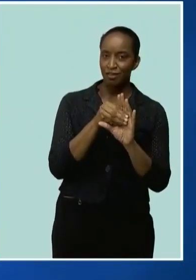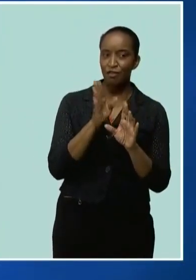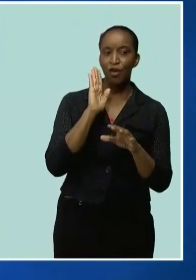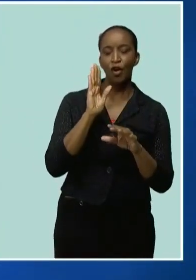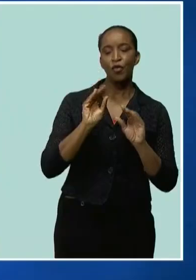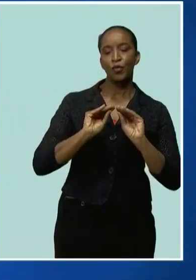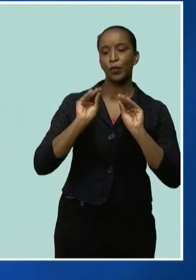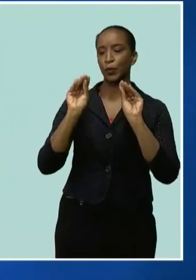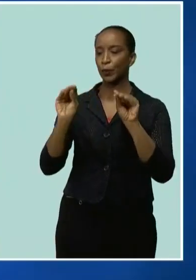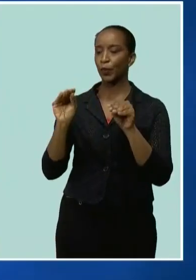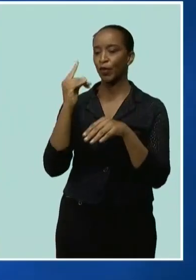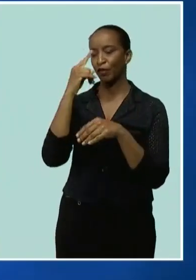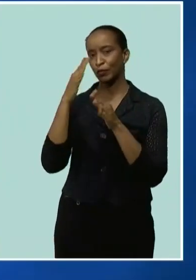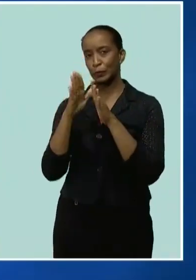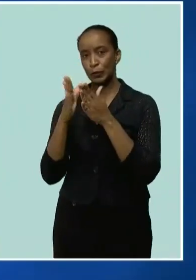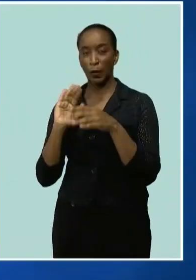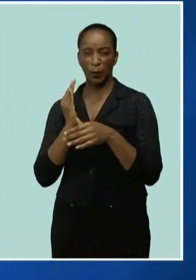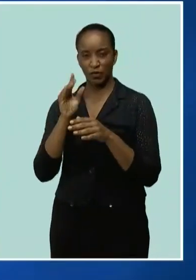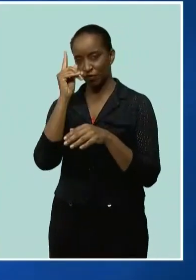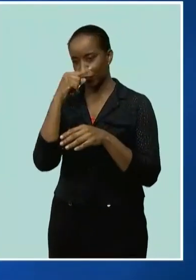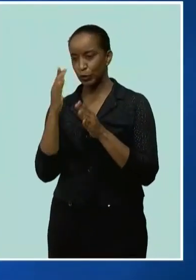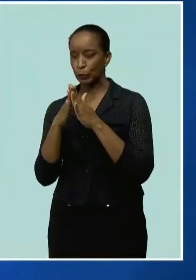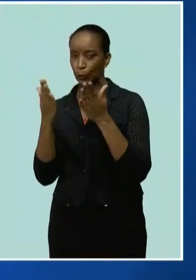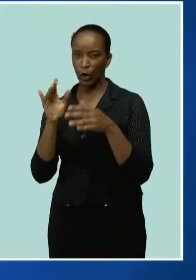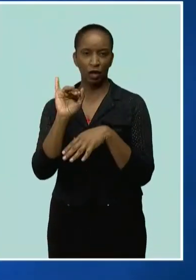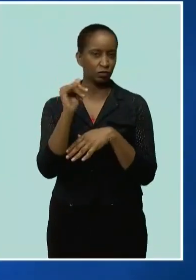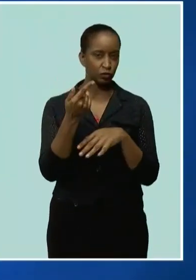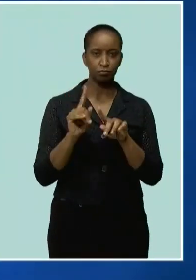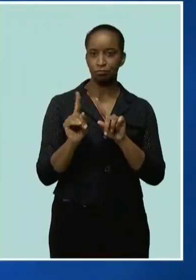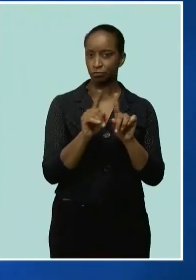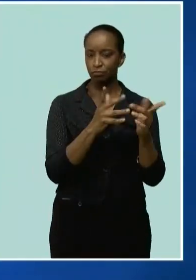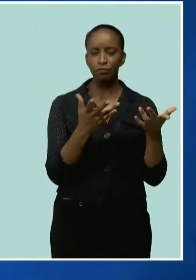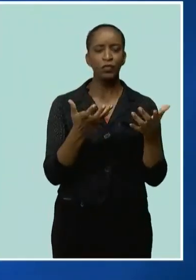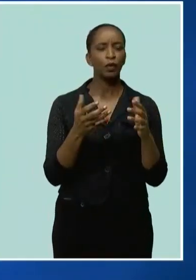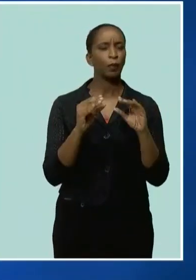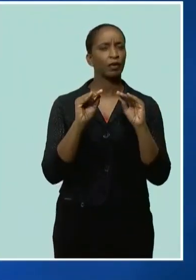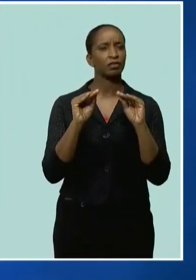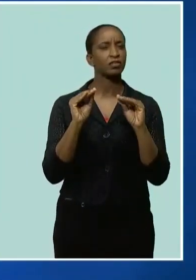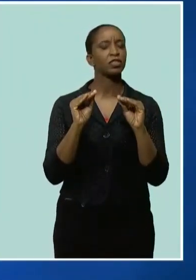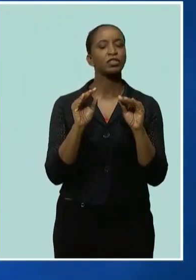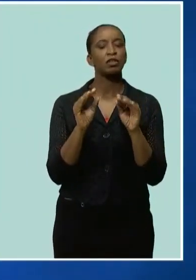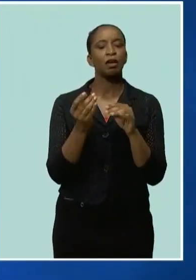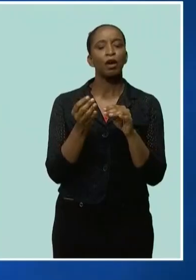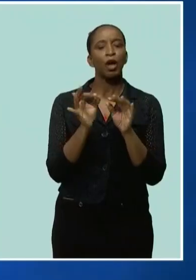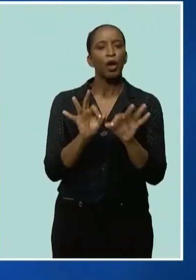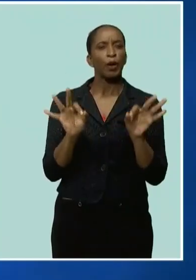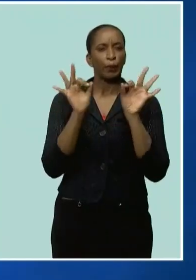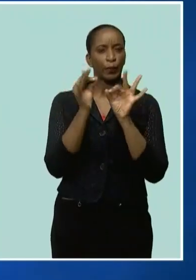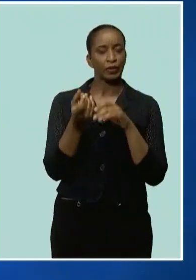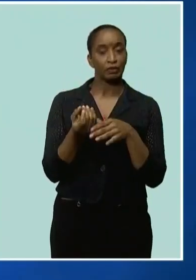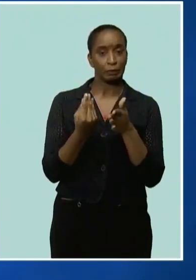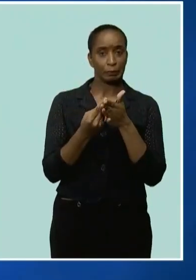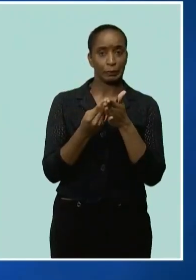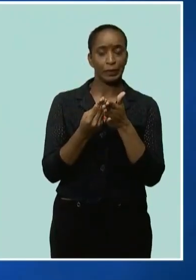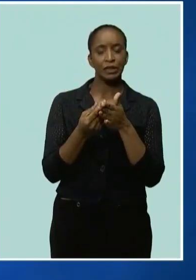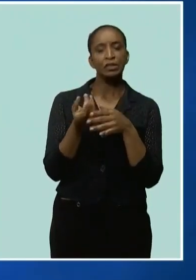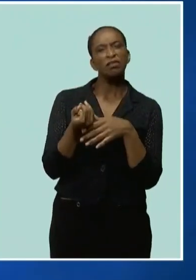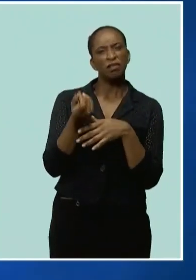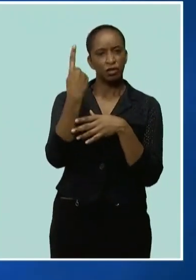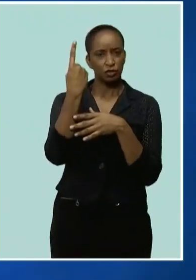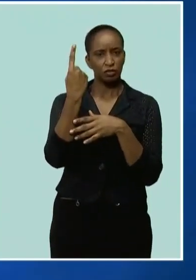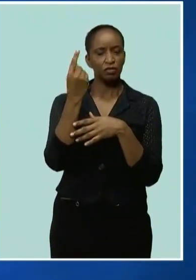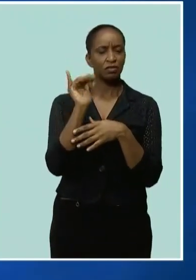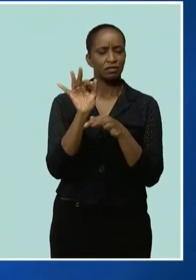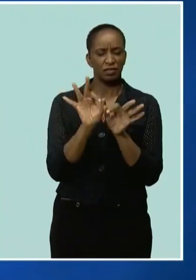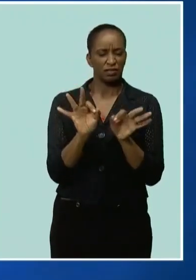would like to demonstrate the value of understanding money and the value of money. And I think that this story